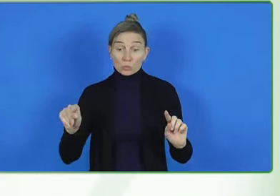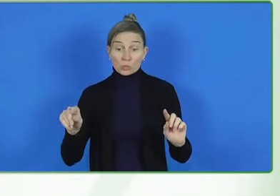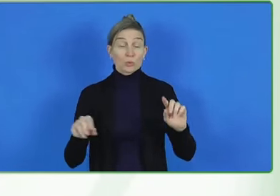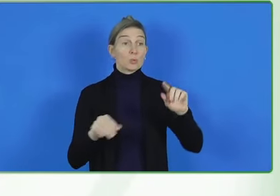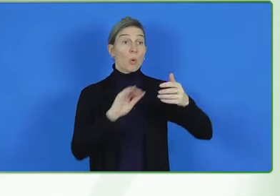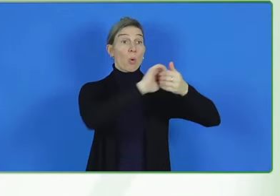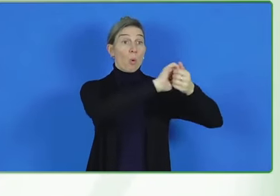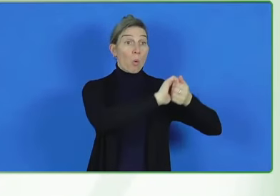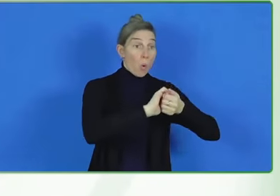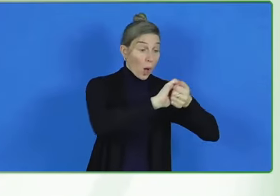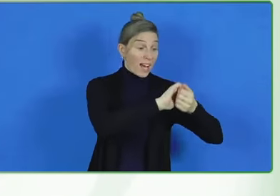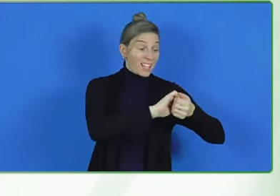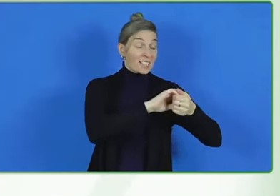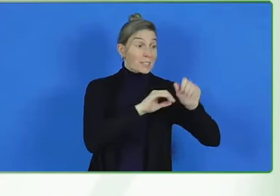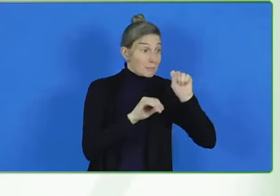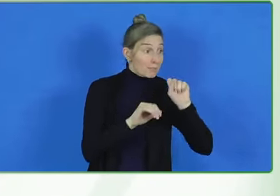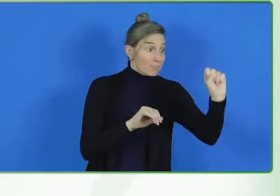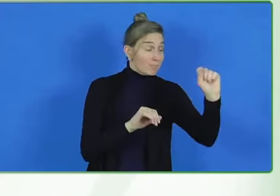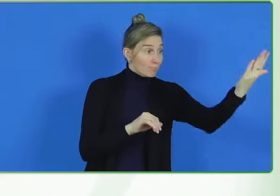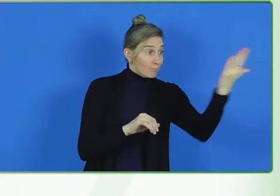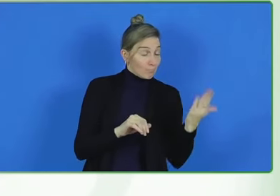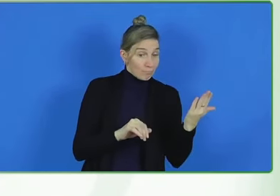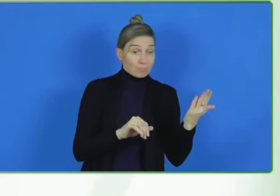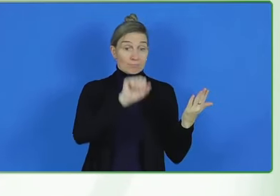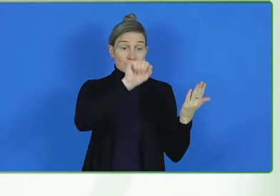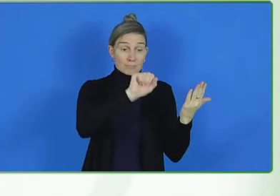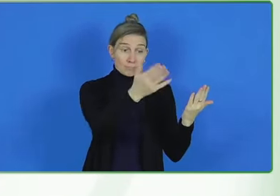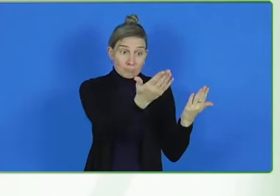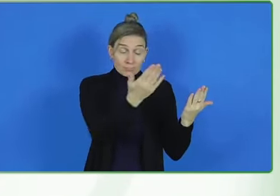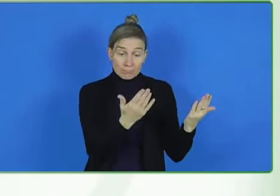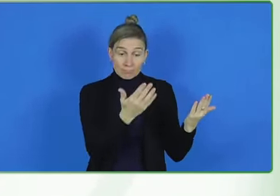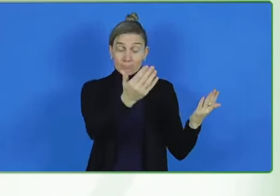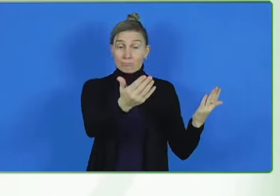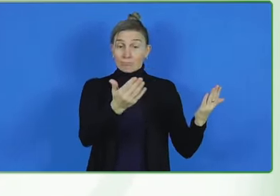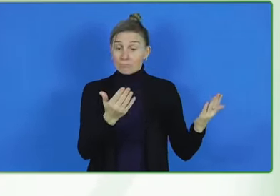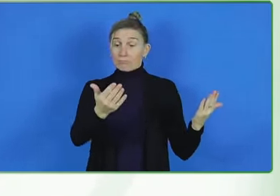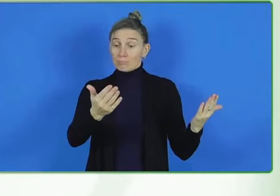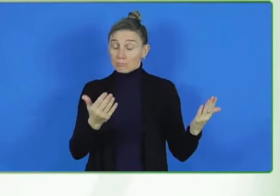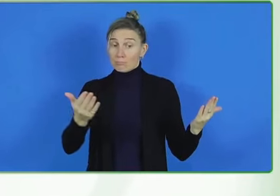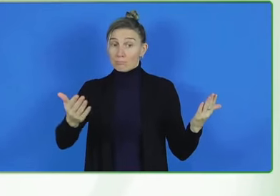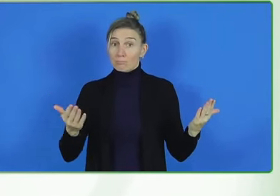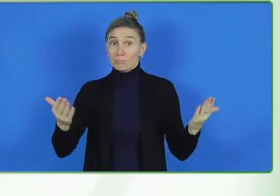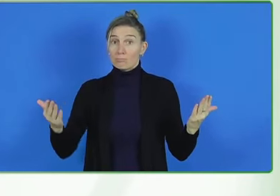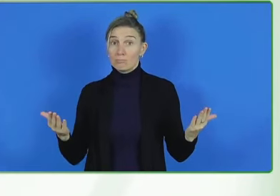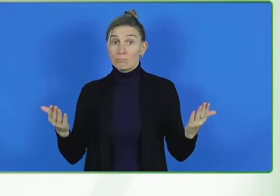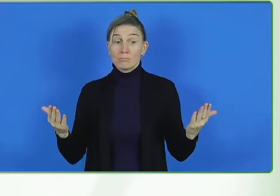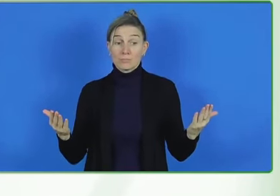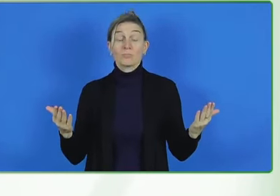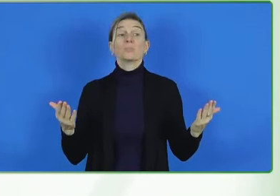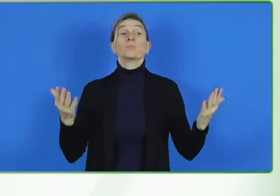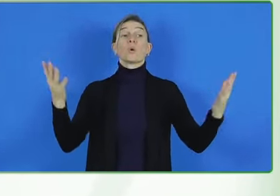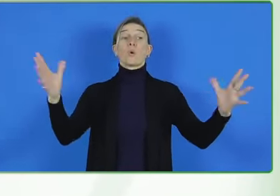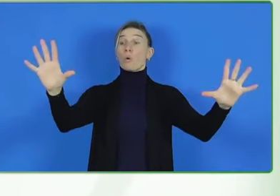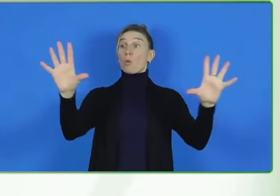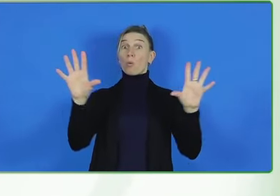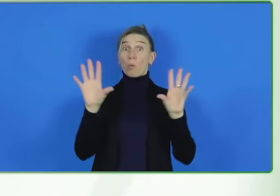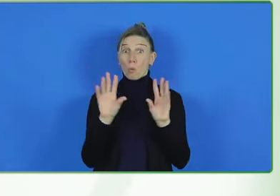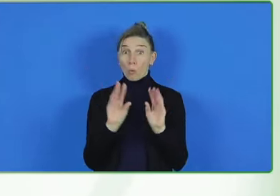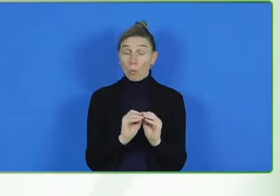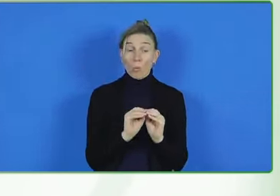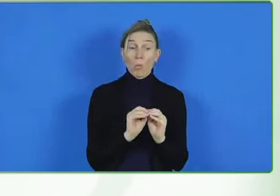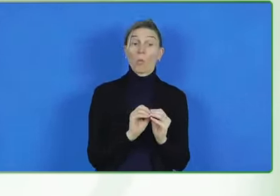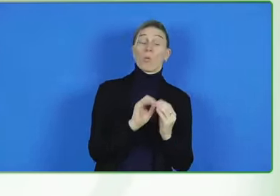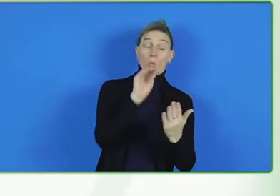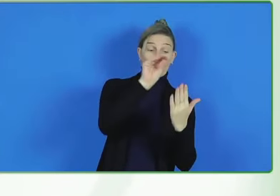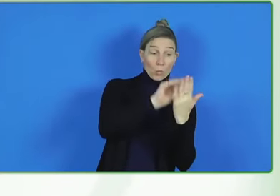their needs and expectations. Based on it, this council made a proposal to the government,